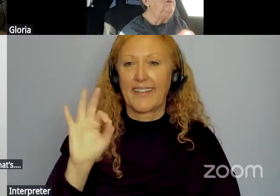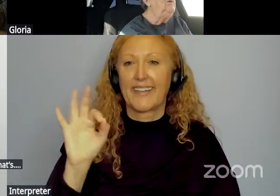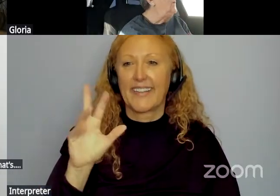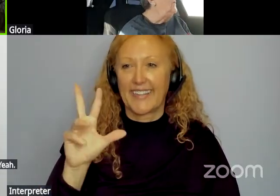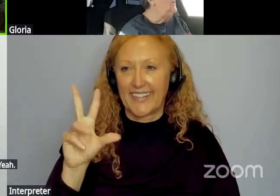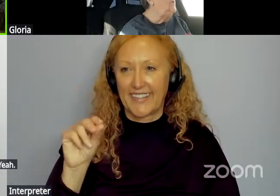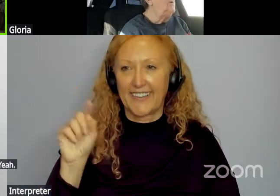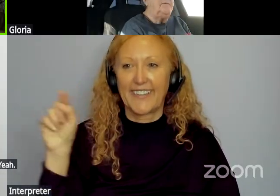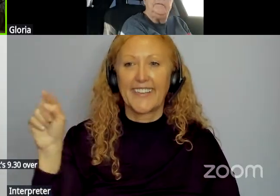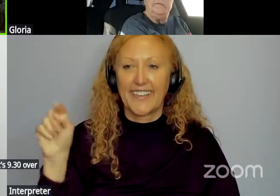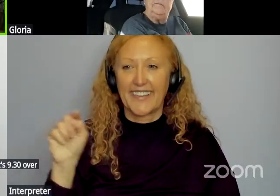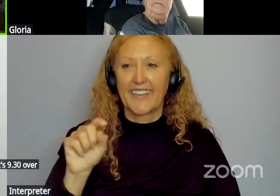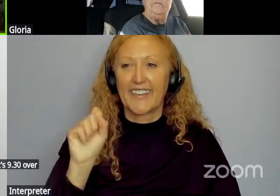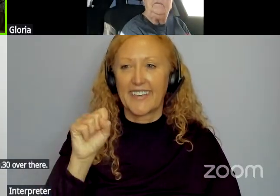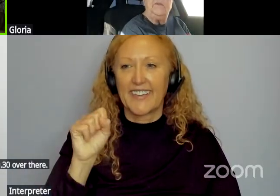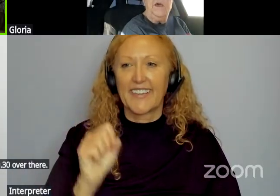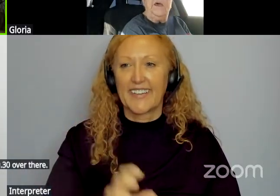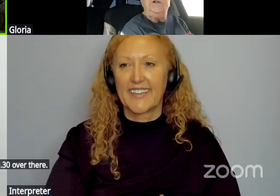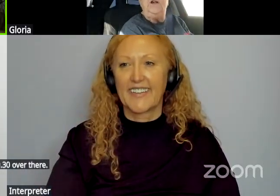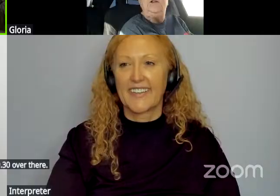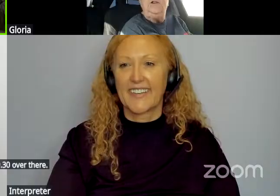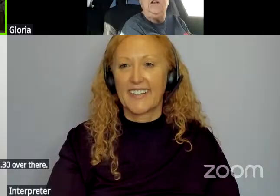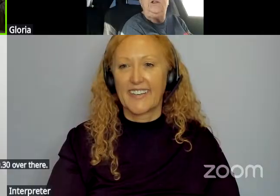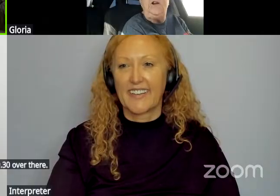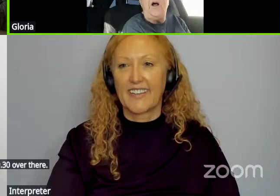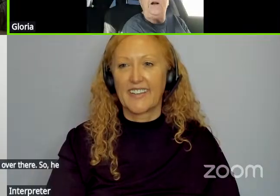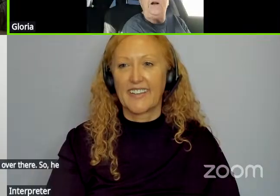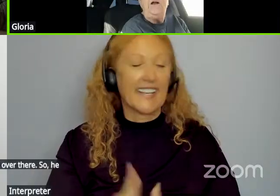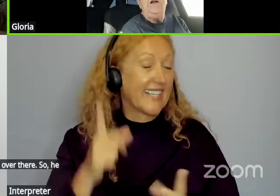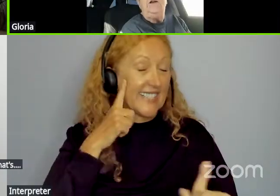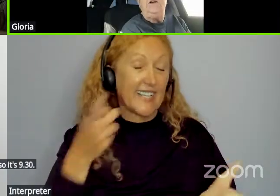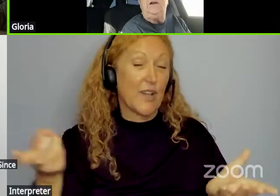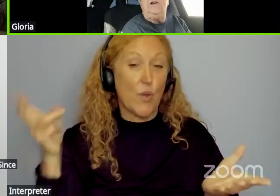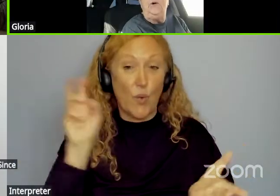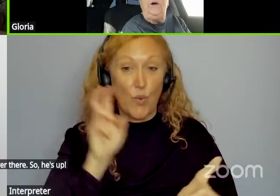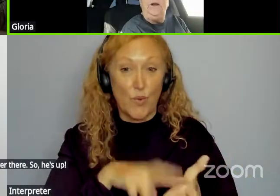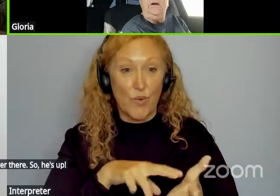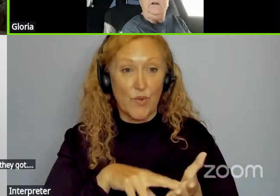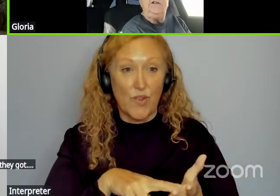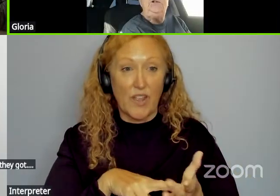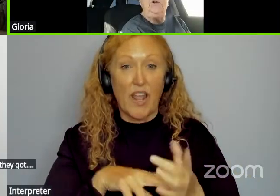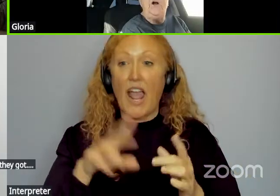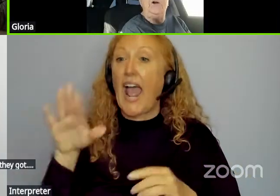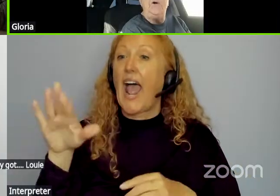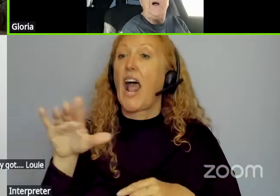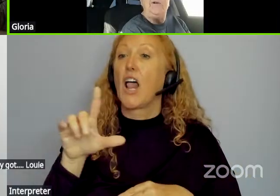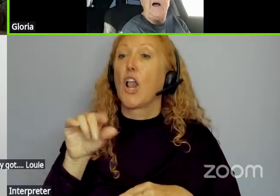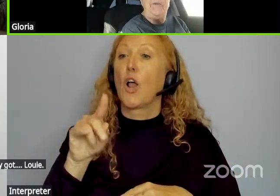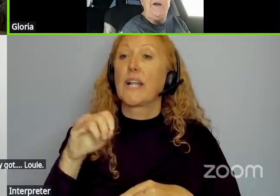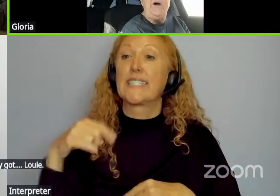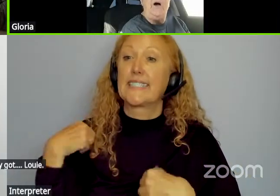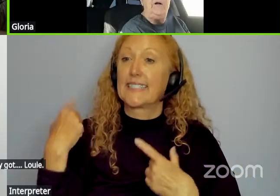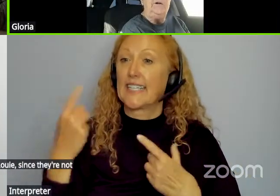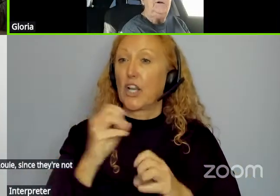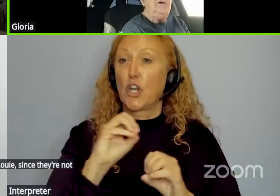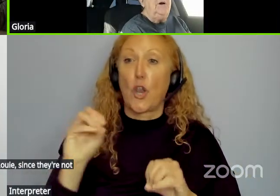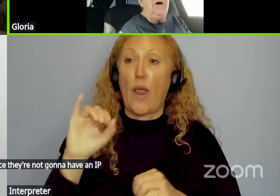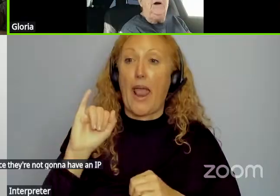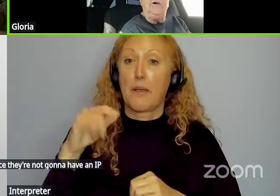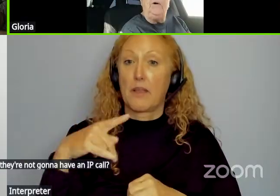9:30 over there. So he's Since up. since they're not, Louis, since they're not gonna have an IP